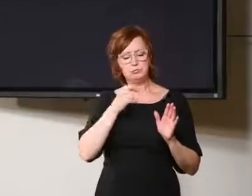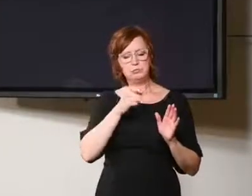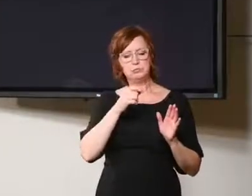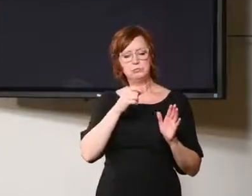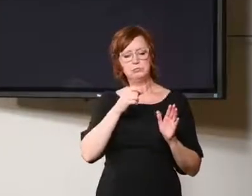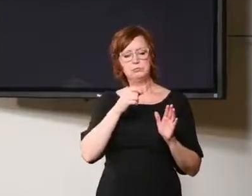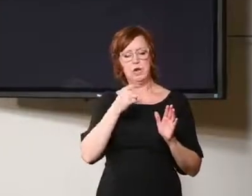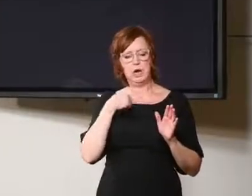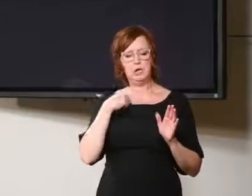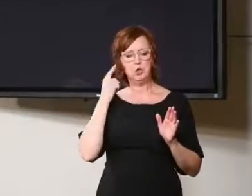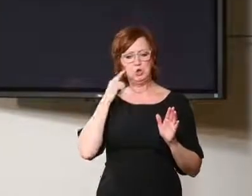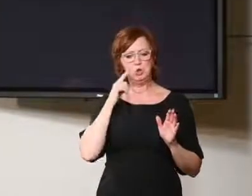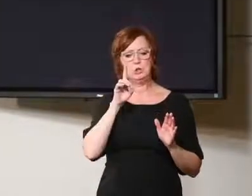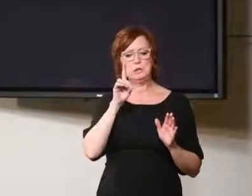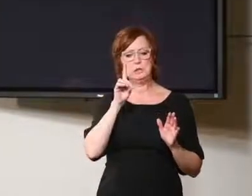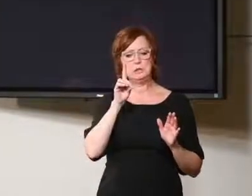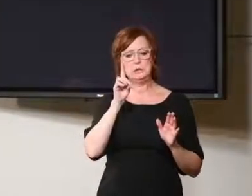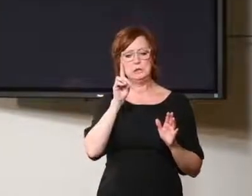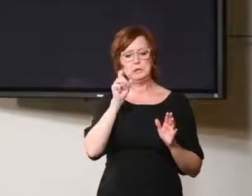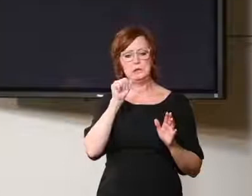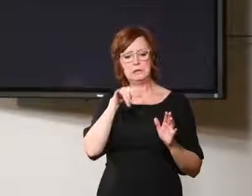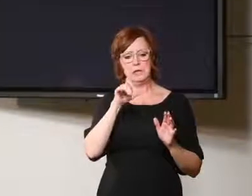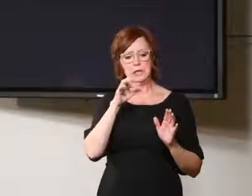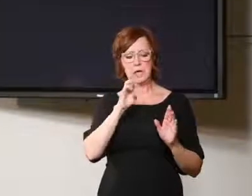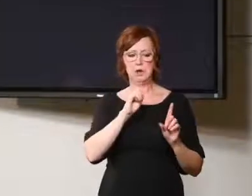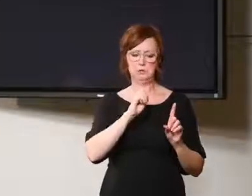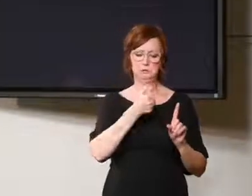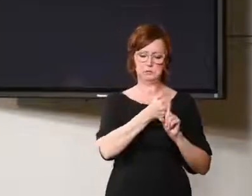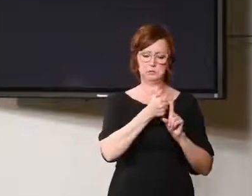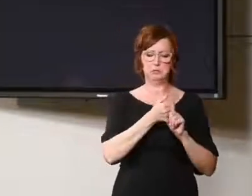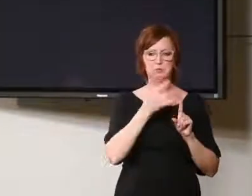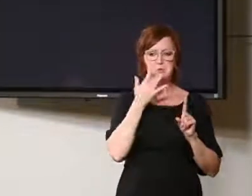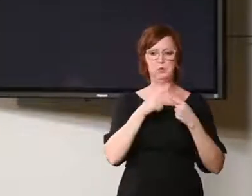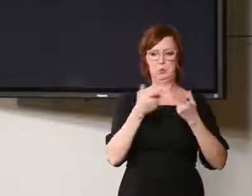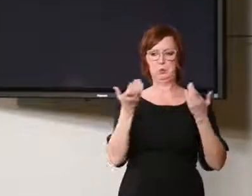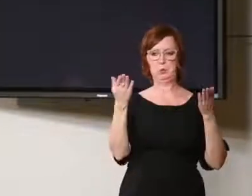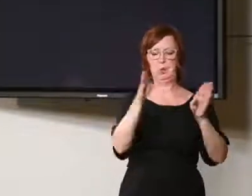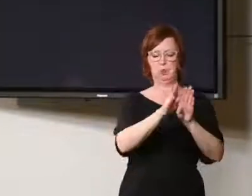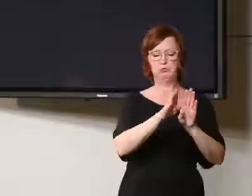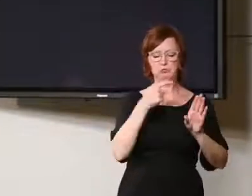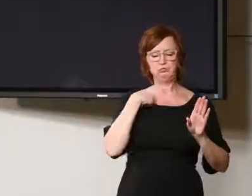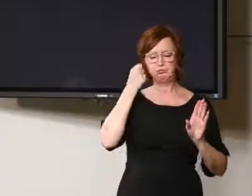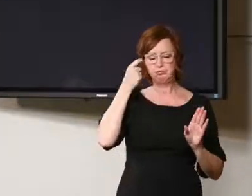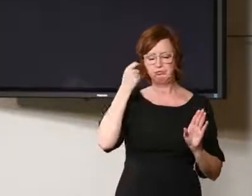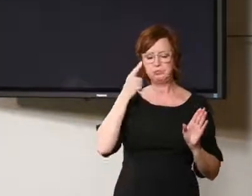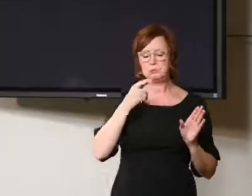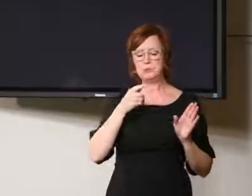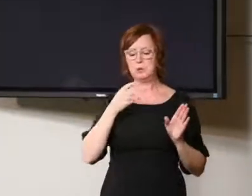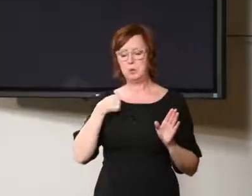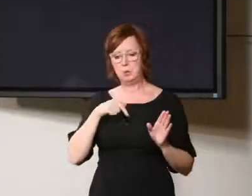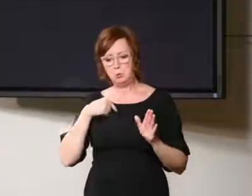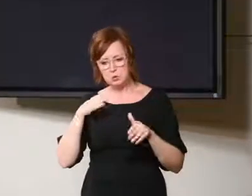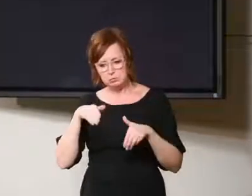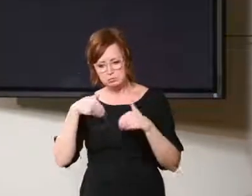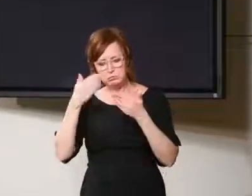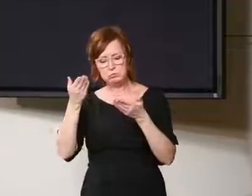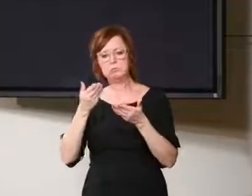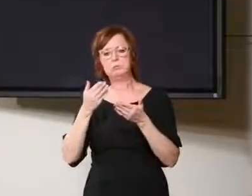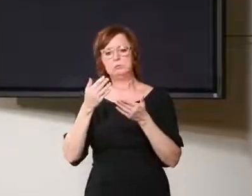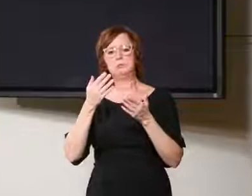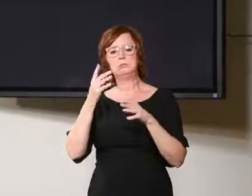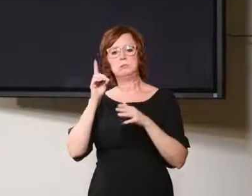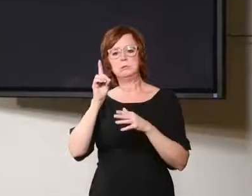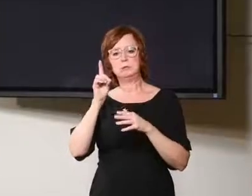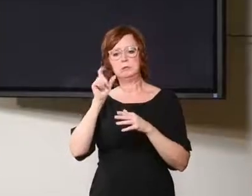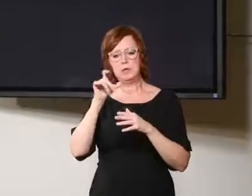that, we have provided the opportunity for daycares to operate, albeit in a restricted in a restricted fashion,